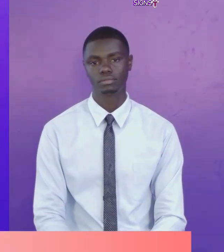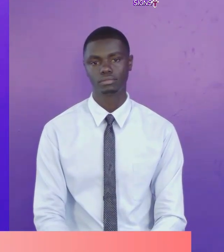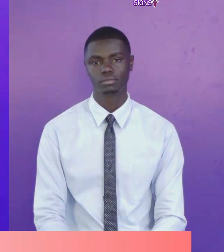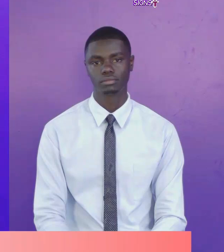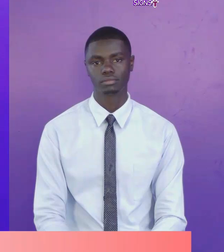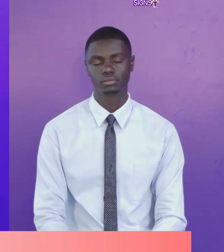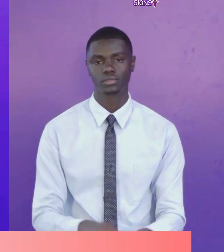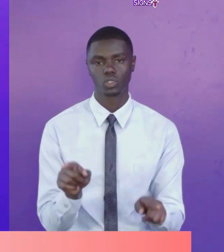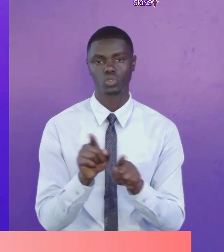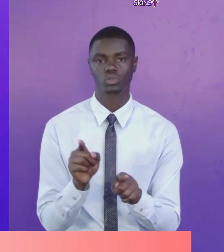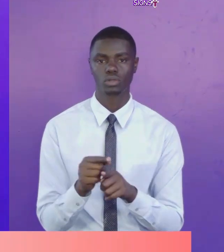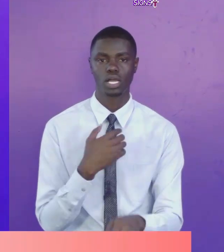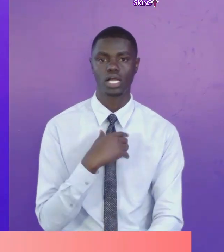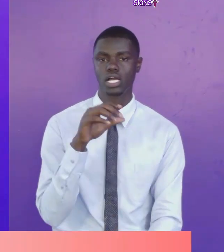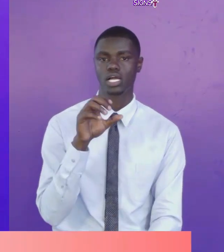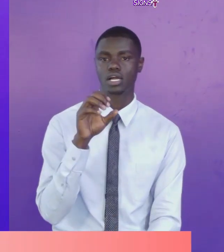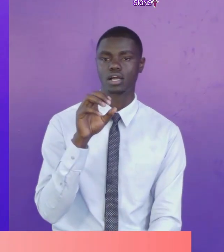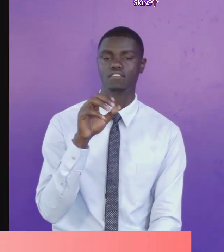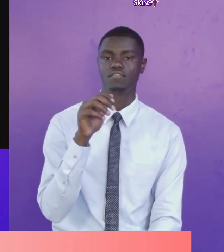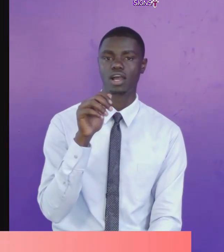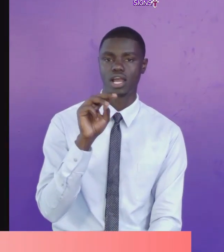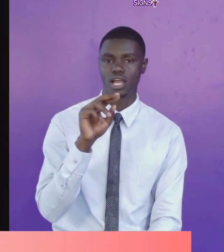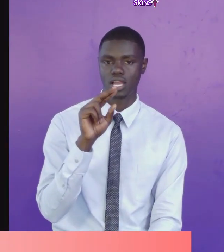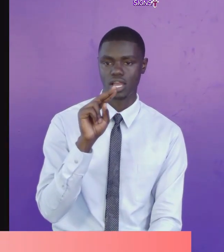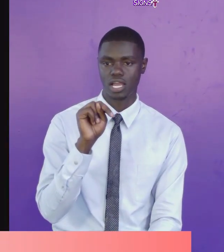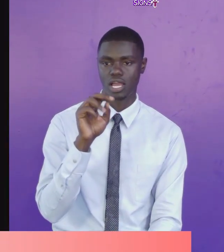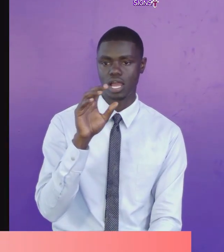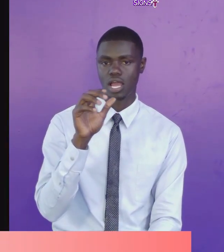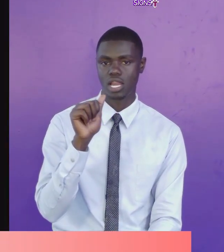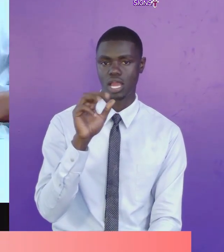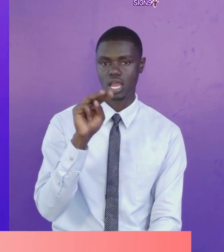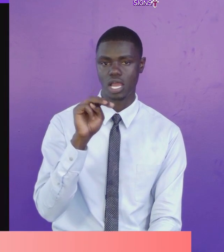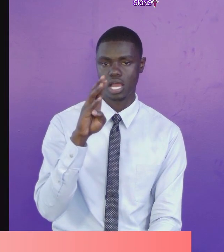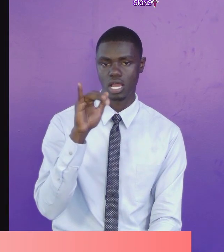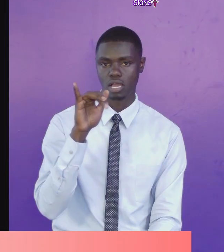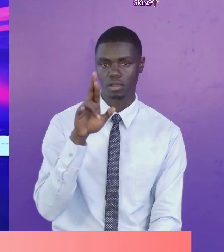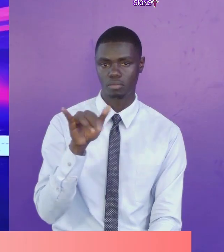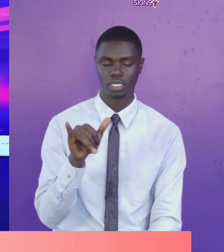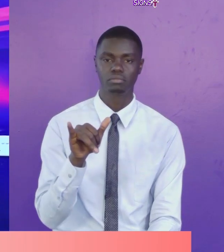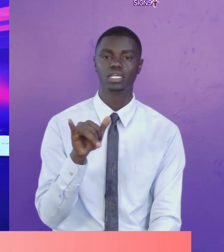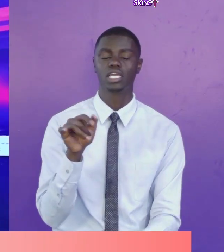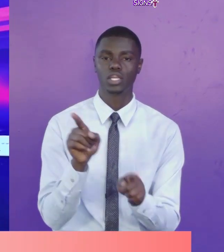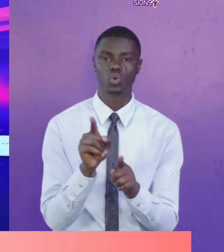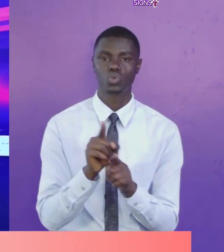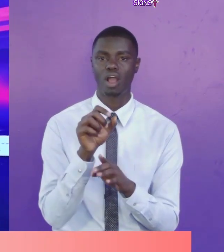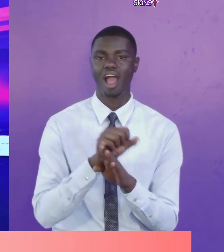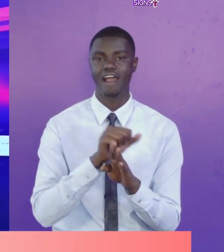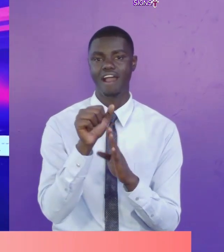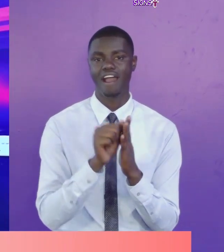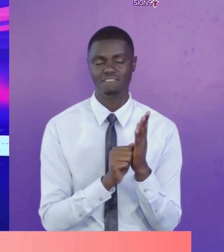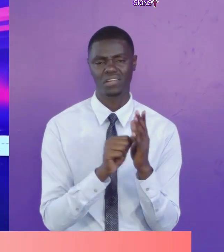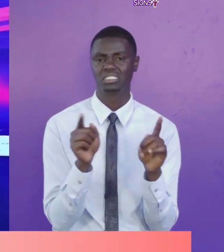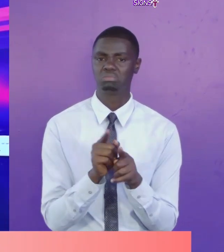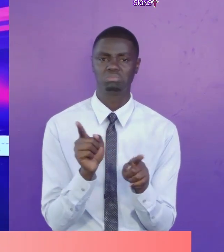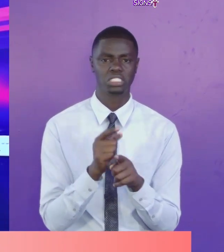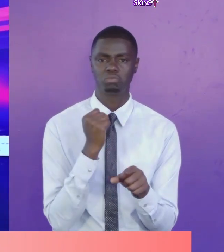Serge Gnabry. Serge Gnabry is also doing so well. Kai Havertz is also, although he's on the bench,